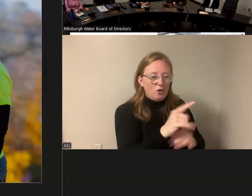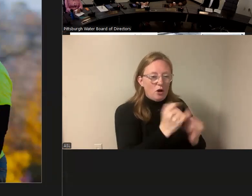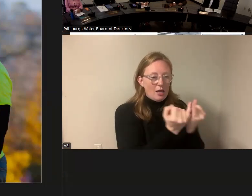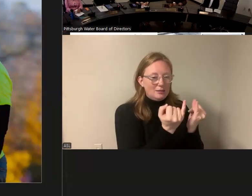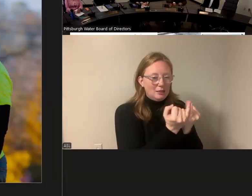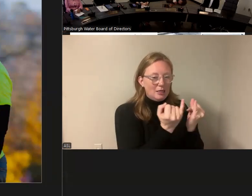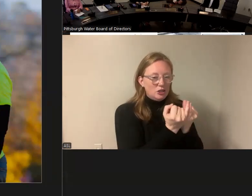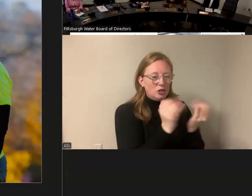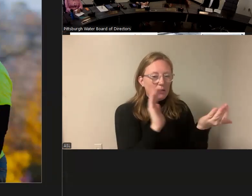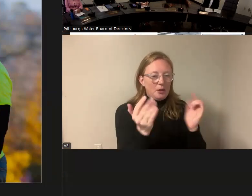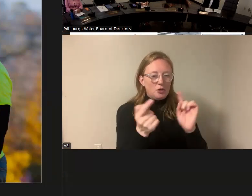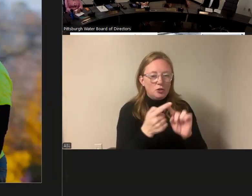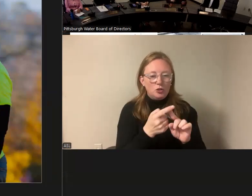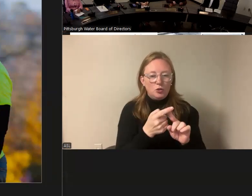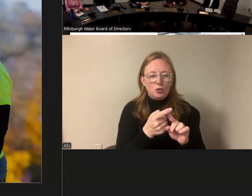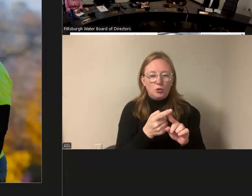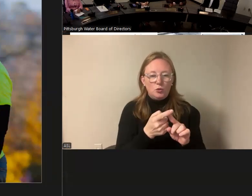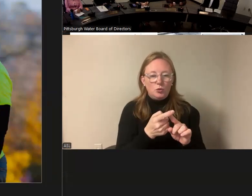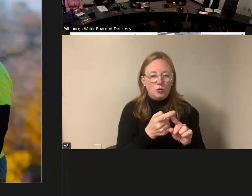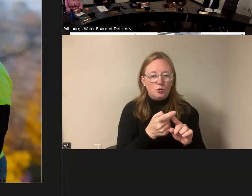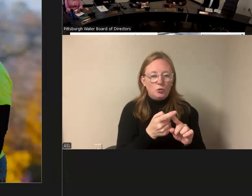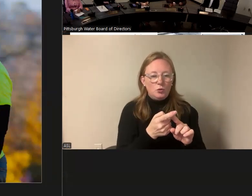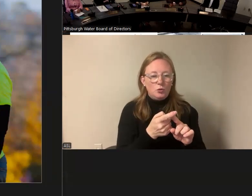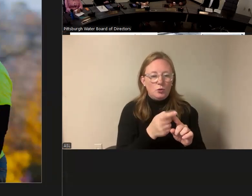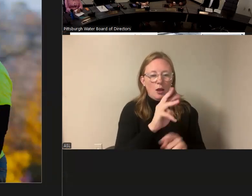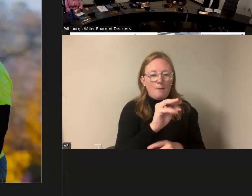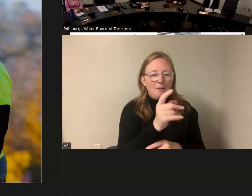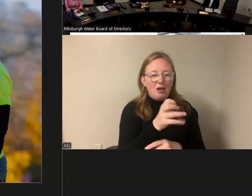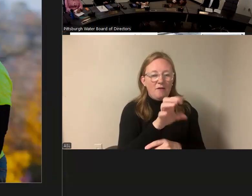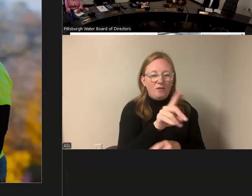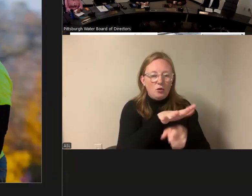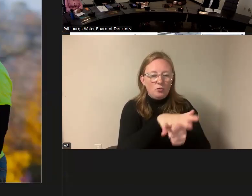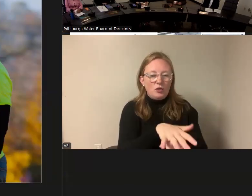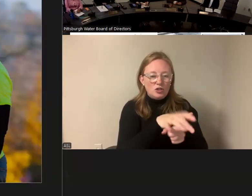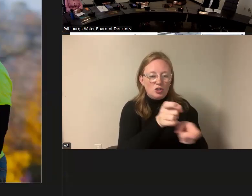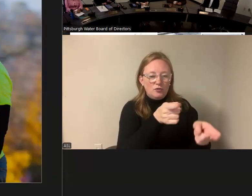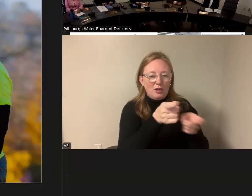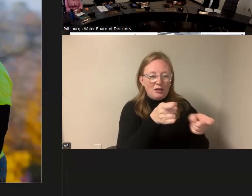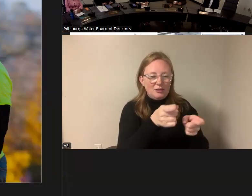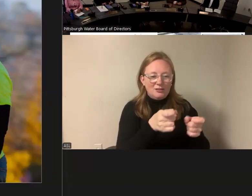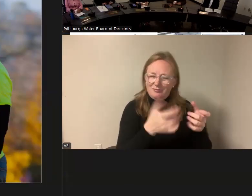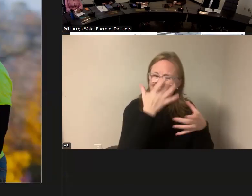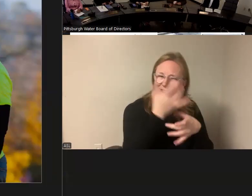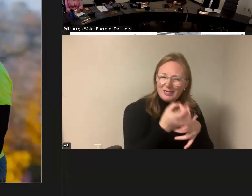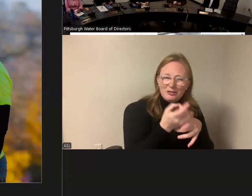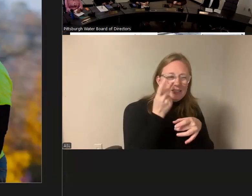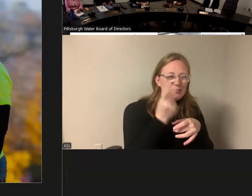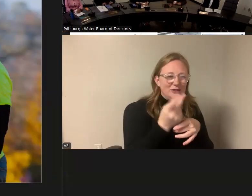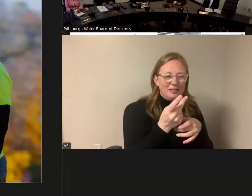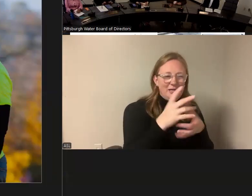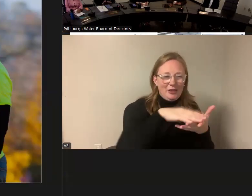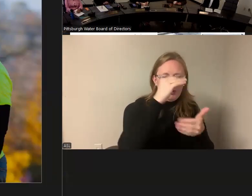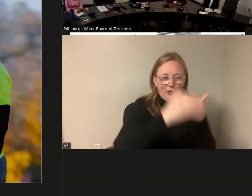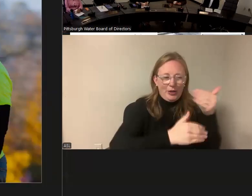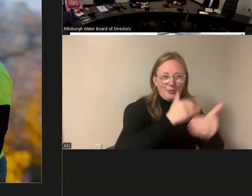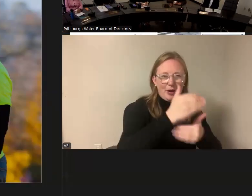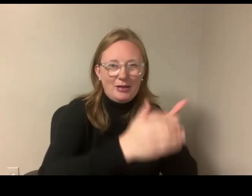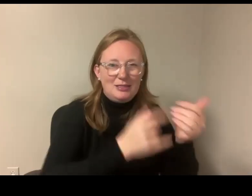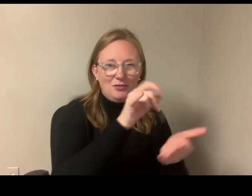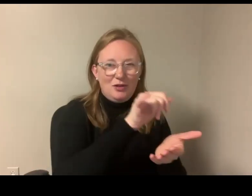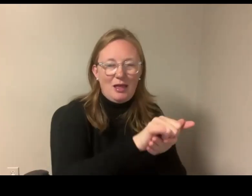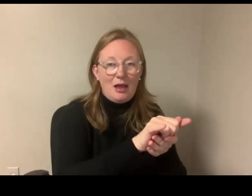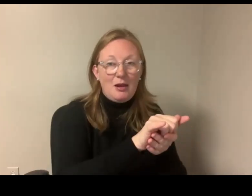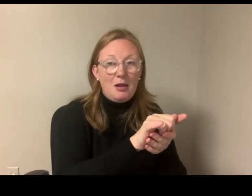isolation versus manifold pressure regulation. So it'd be interesting to see how this learning process evolves, because it's a